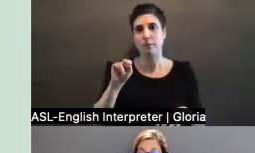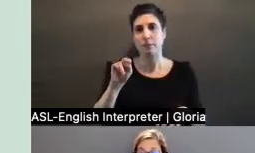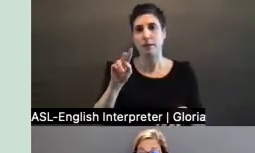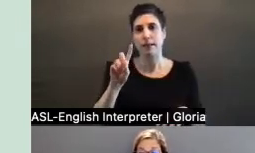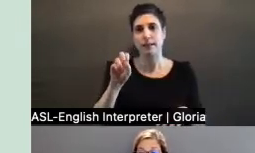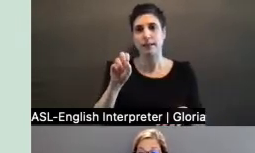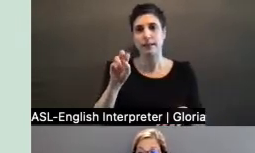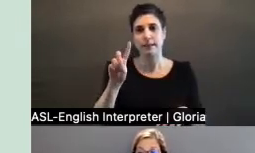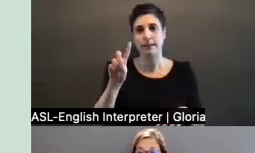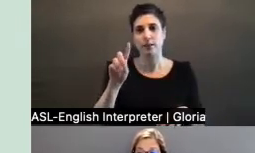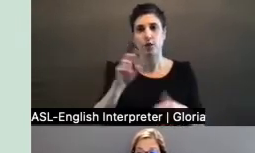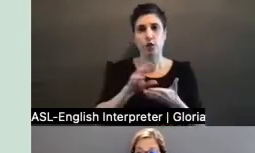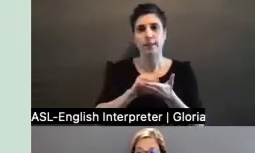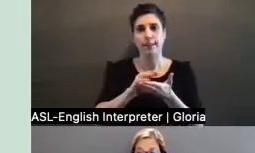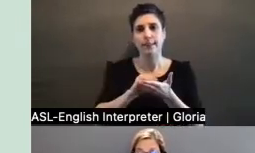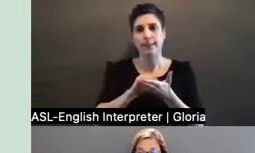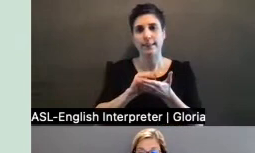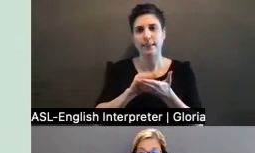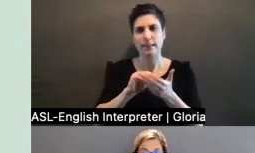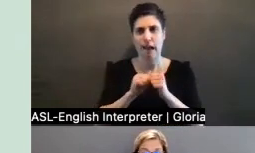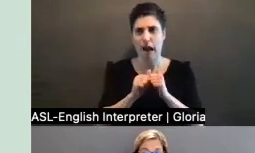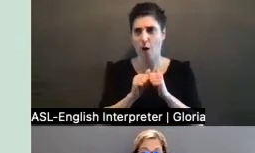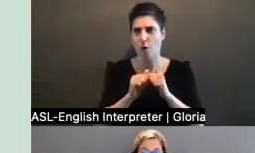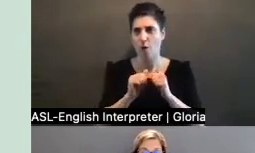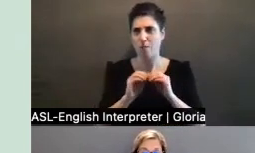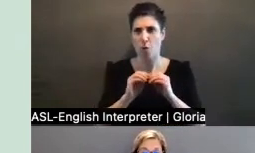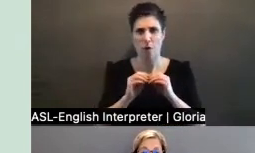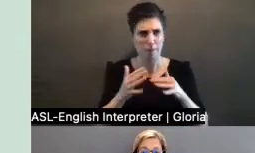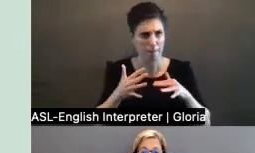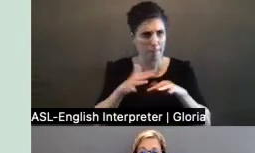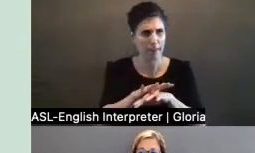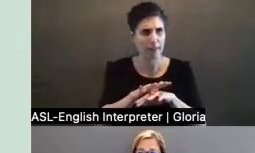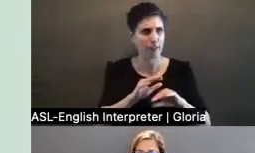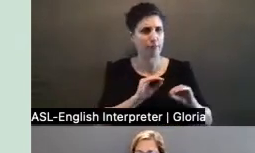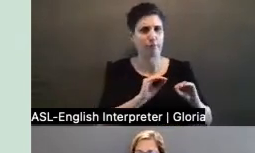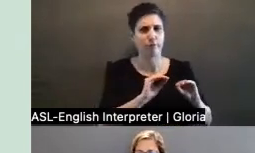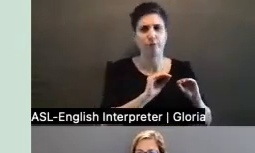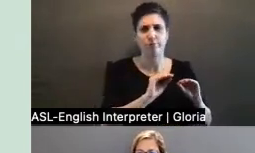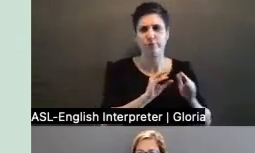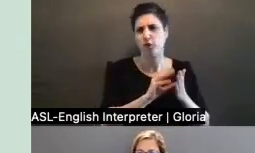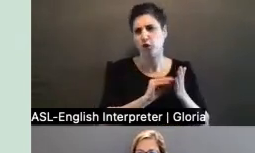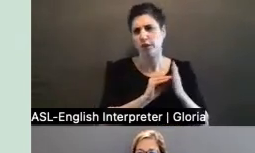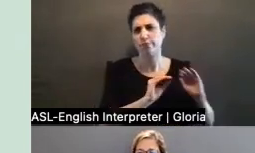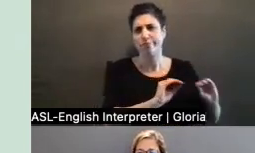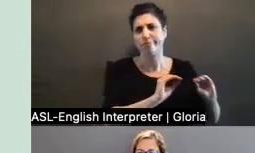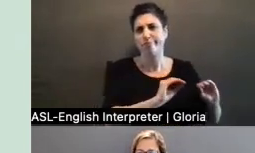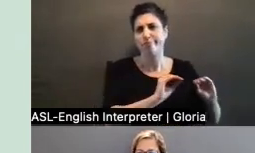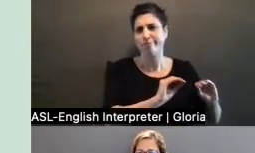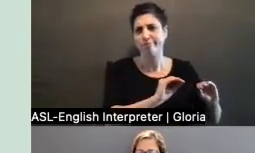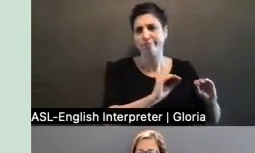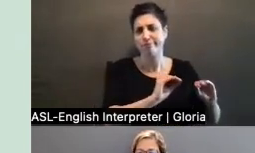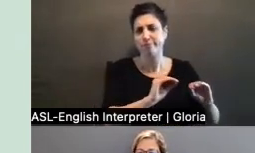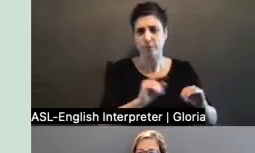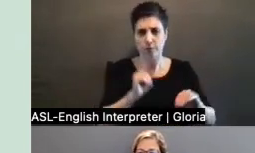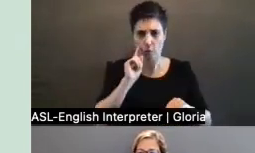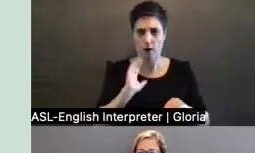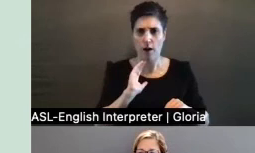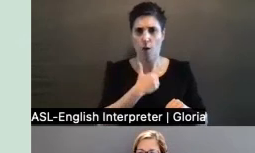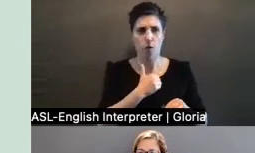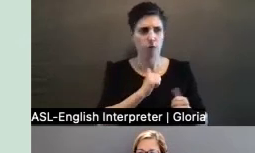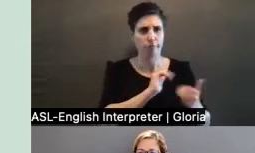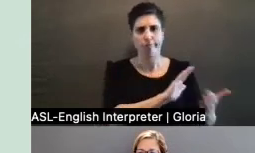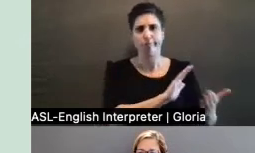more blended learning approaches, techniques, methodologies into lesson planning and